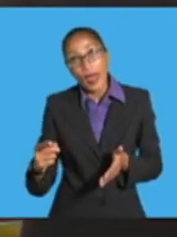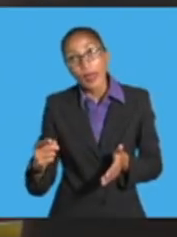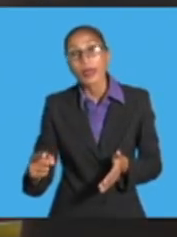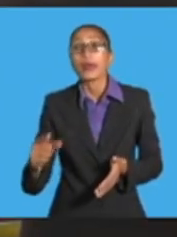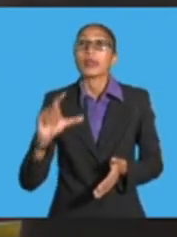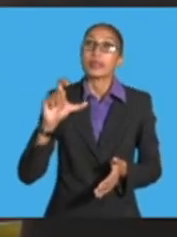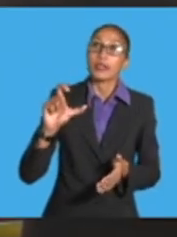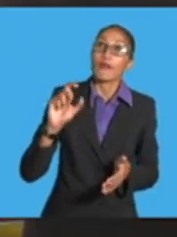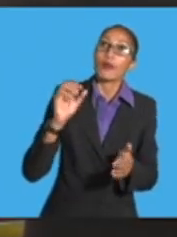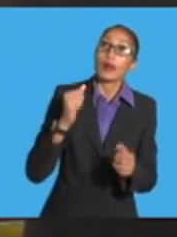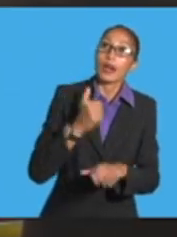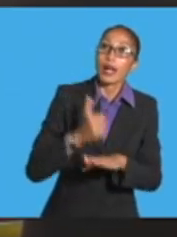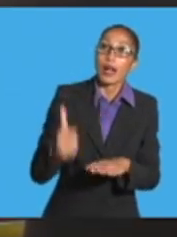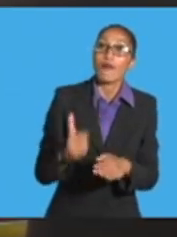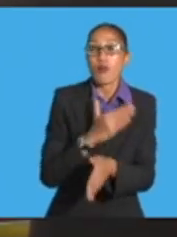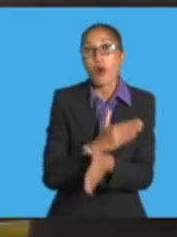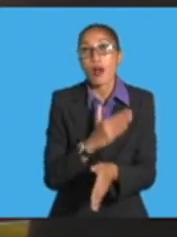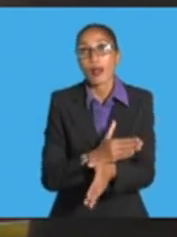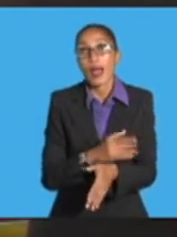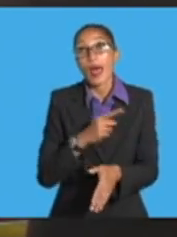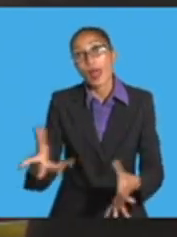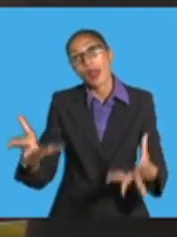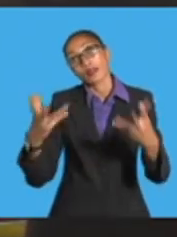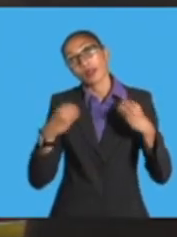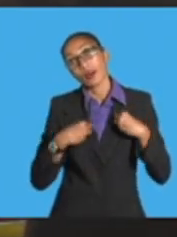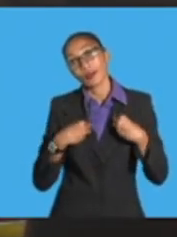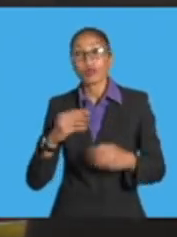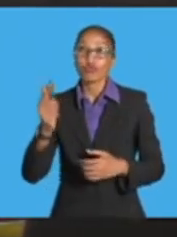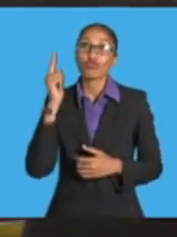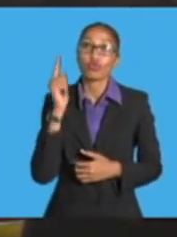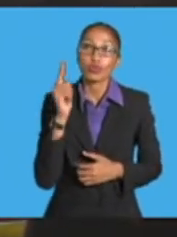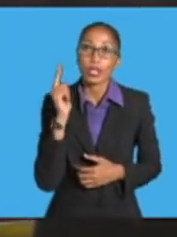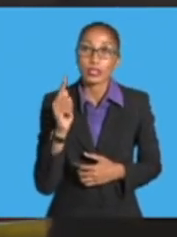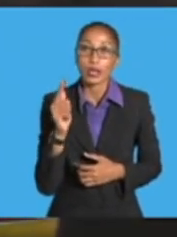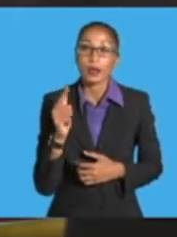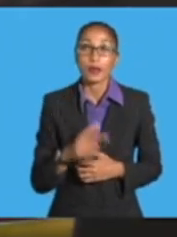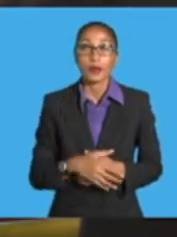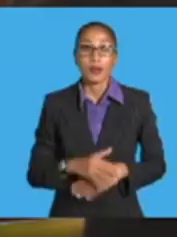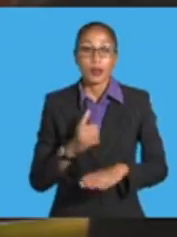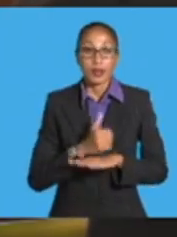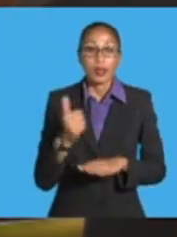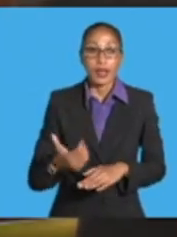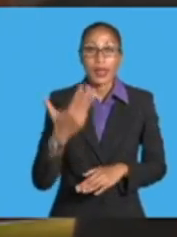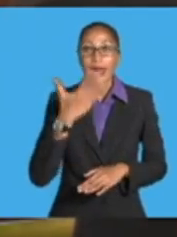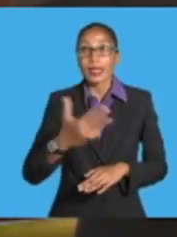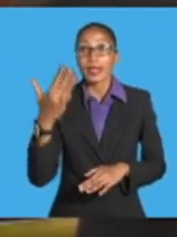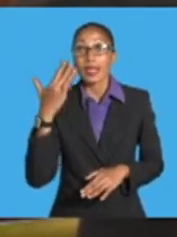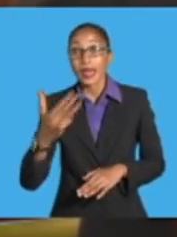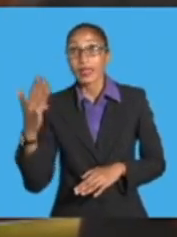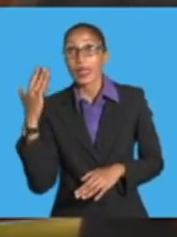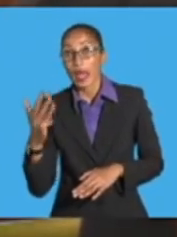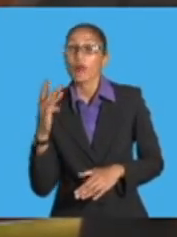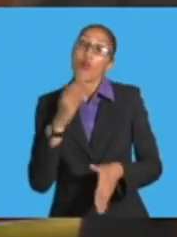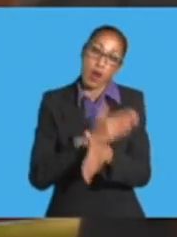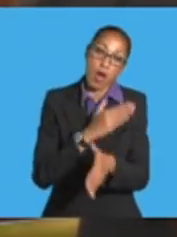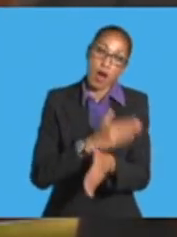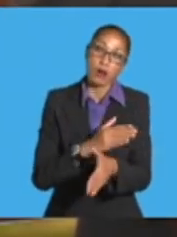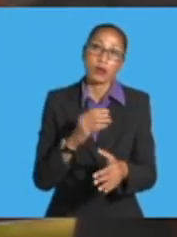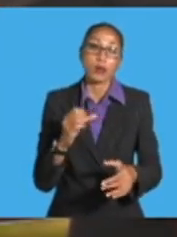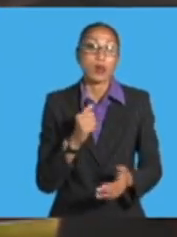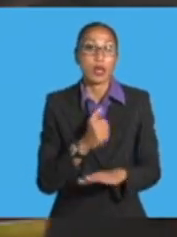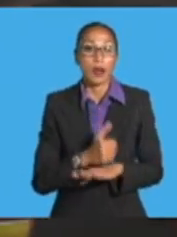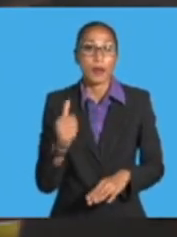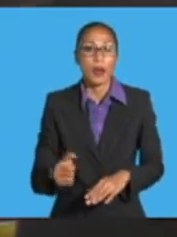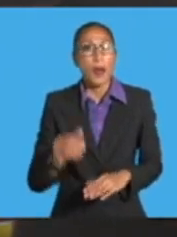status before fully being absorbed in the teaching fraternity as a civil servant in 1999. Madam